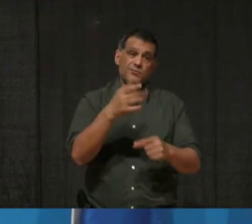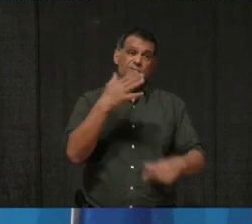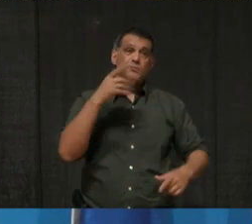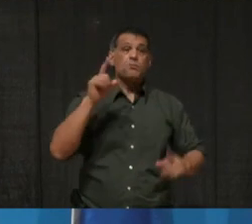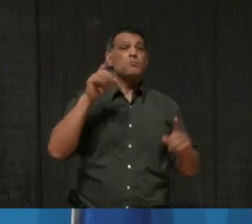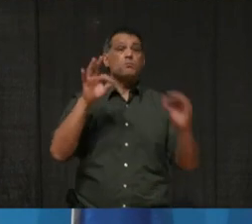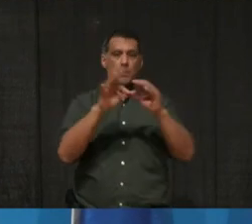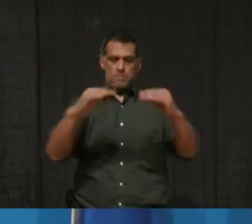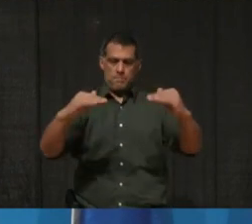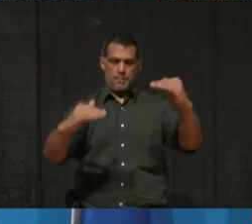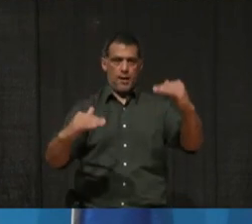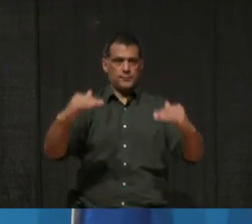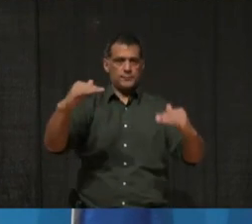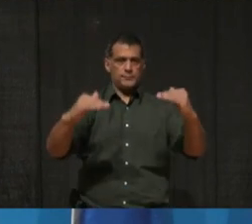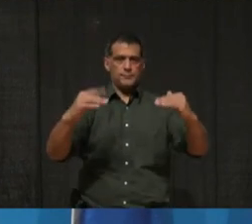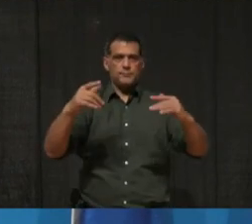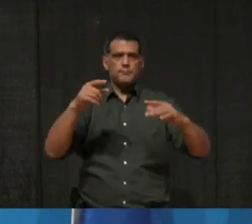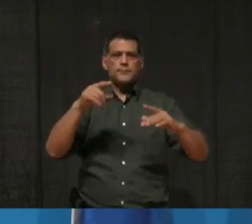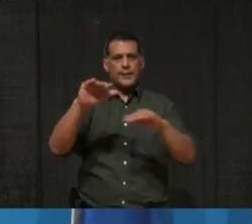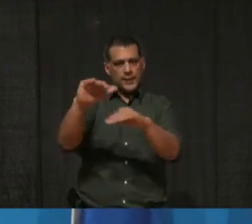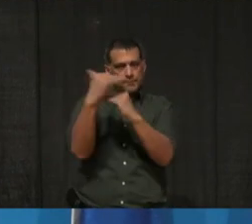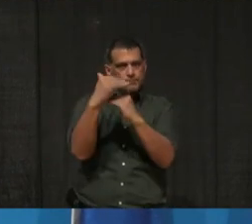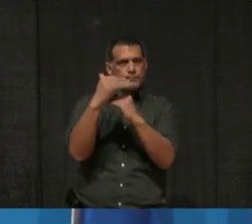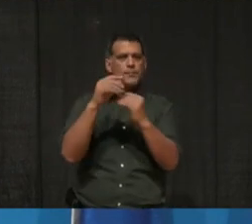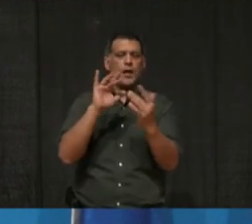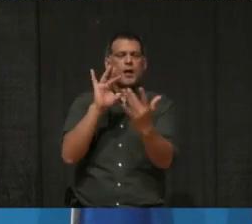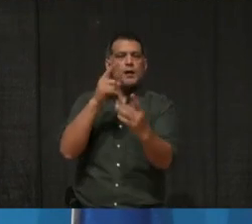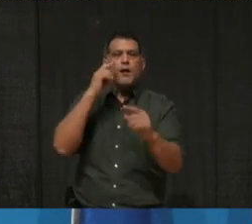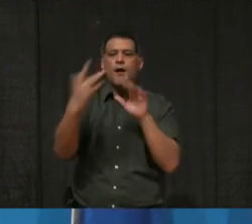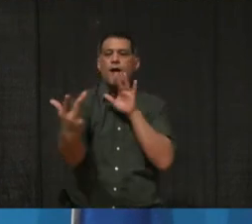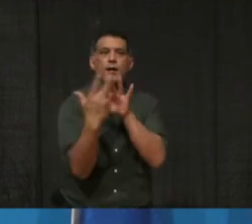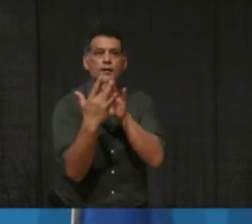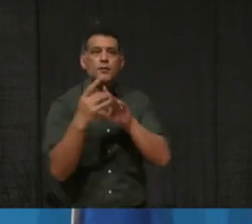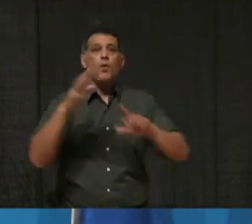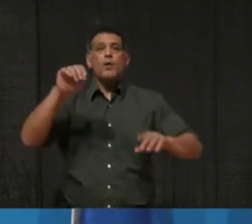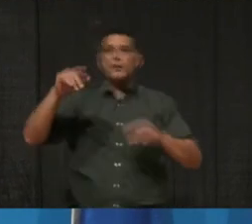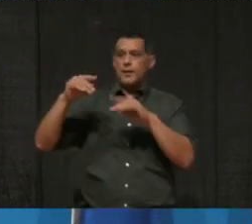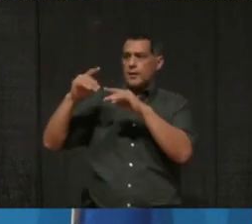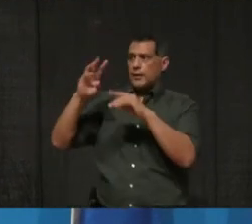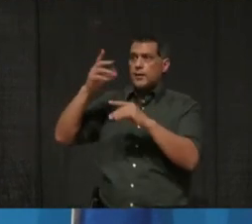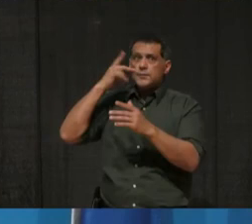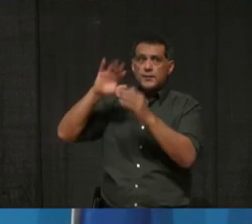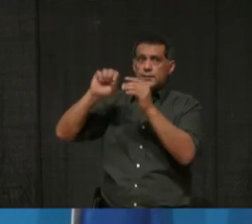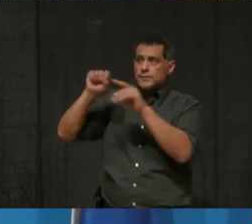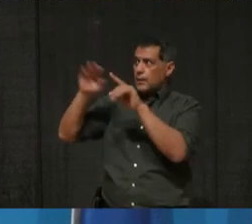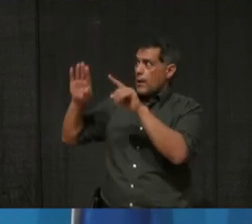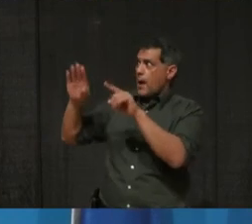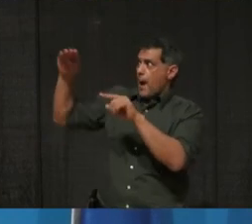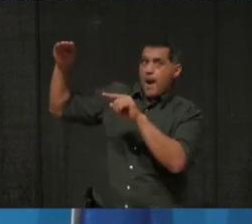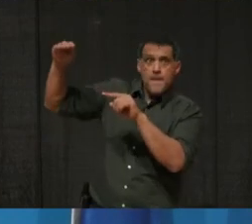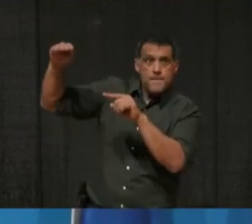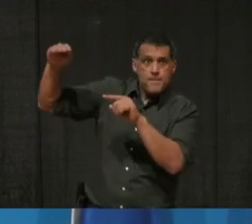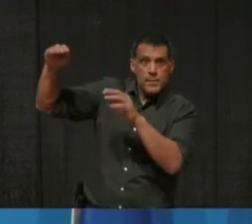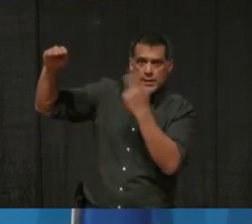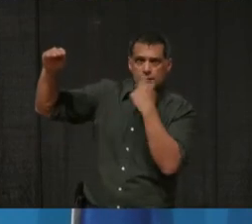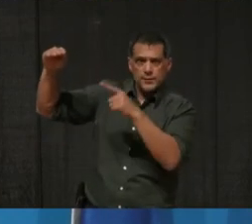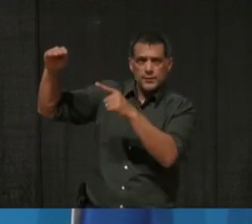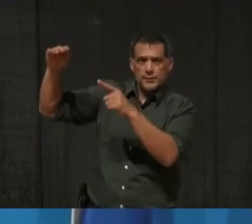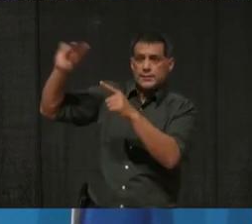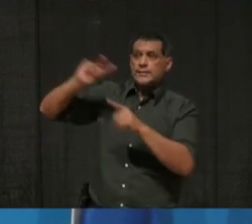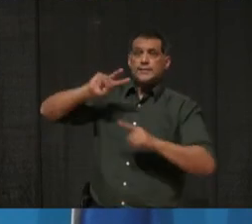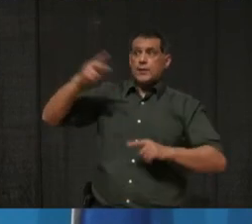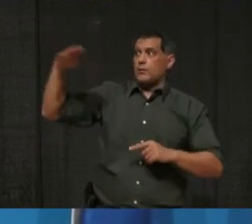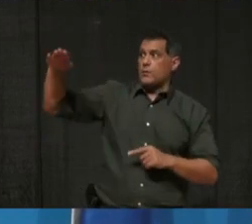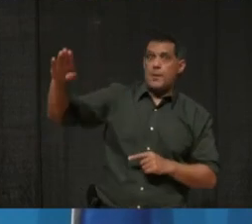in a situation where we were seeing an ascendancy of the virus. There was definitely the potential for exponential growth, and a second wave had just